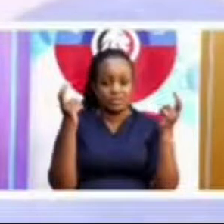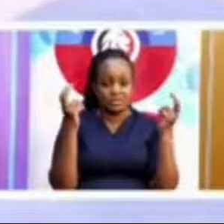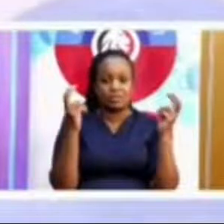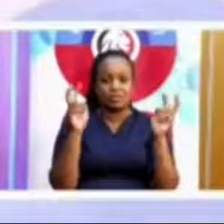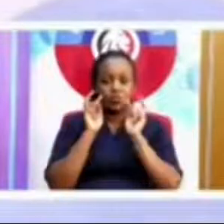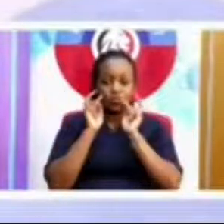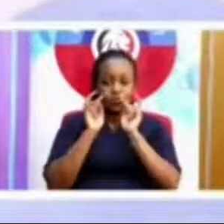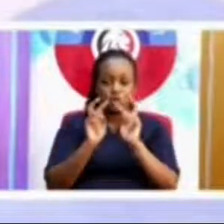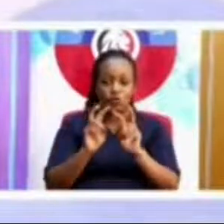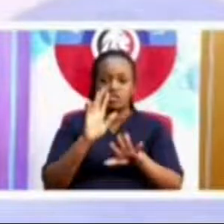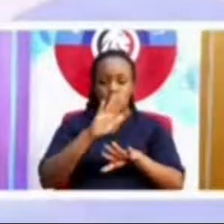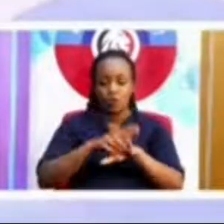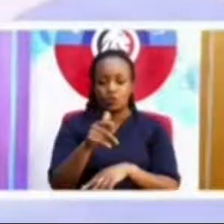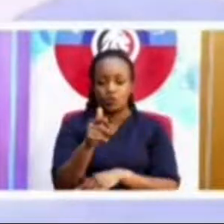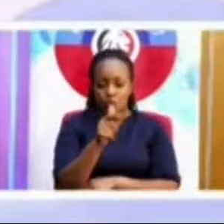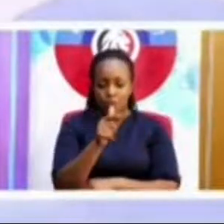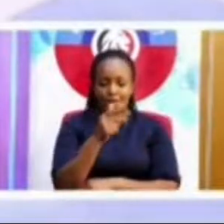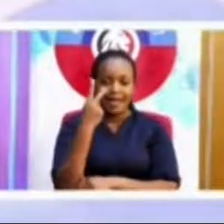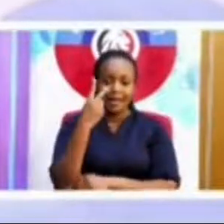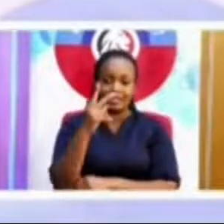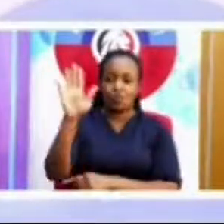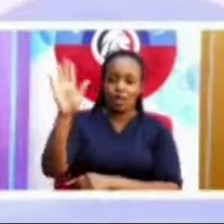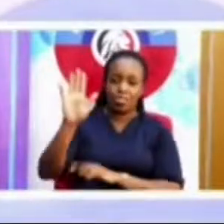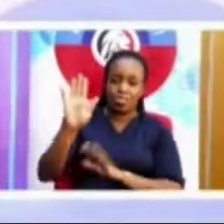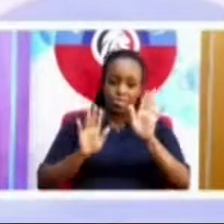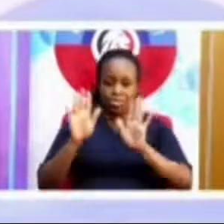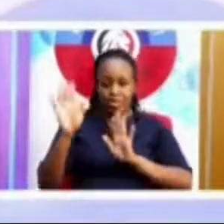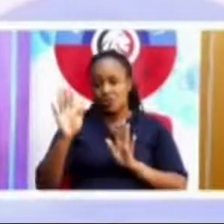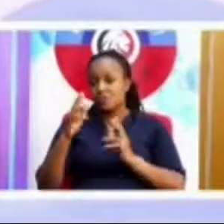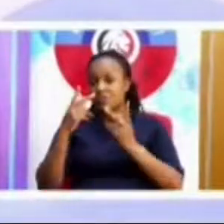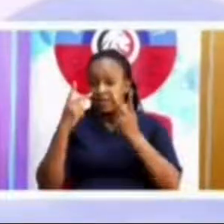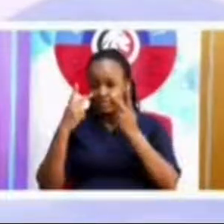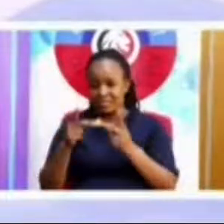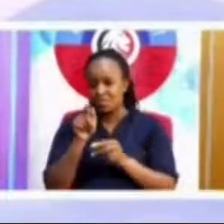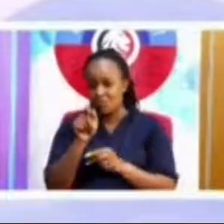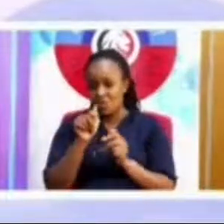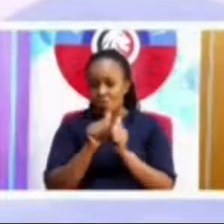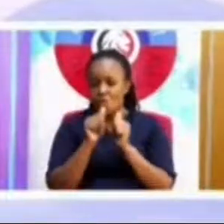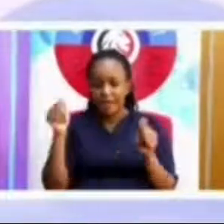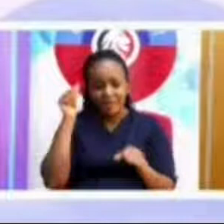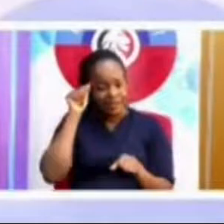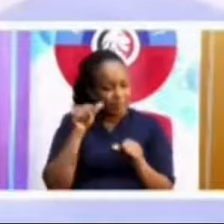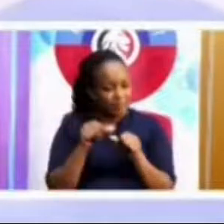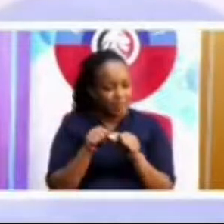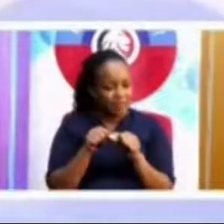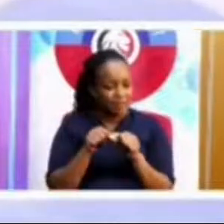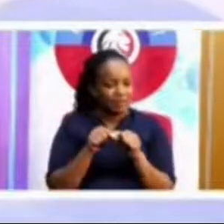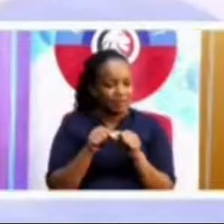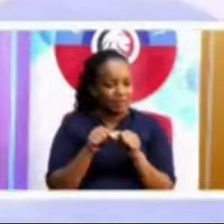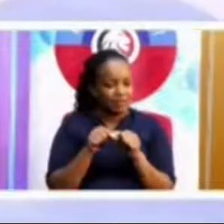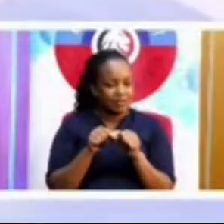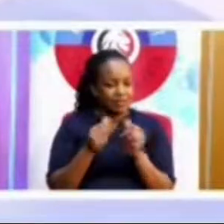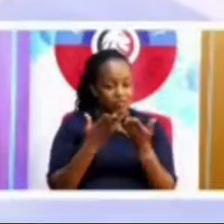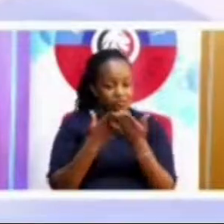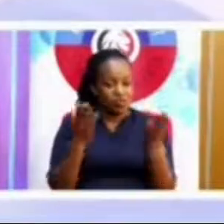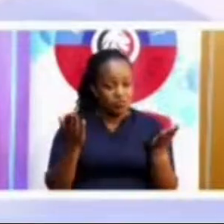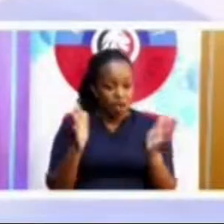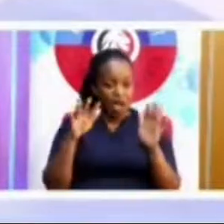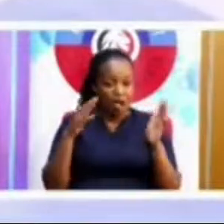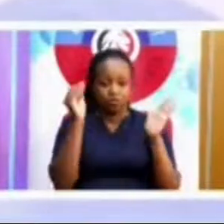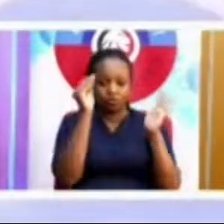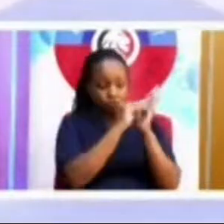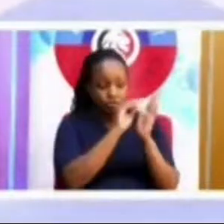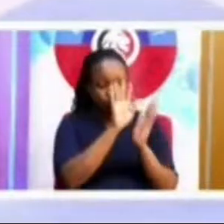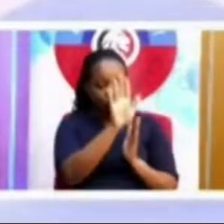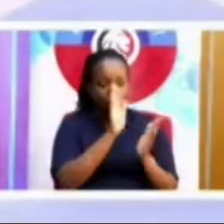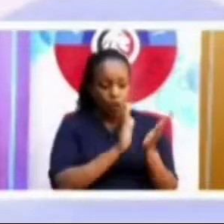to worry. We're seeing you, we're not ignoring you. Let me just give you a reminder of how you can post your questions and your comments. Remember, all